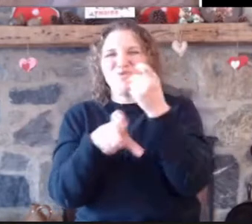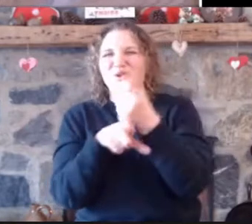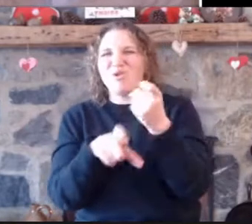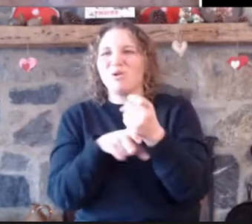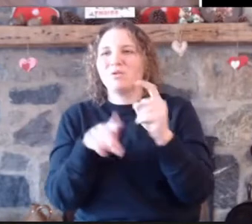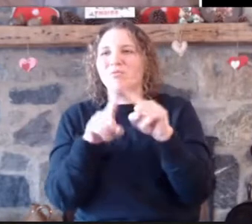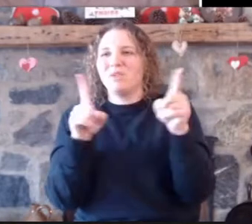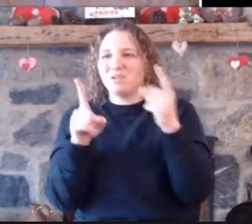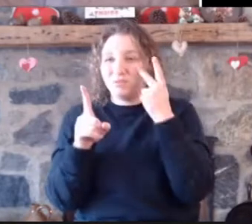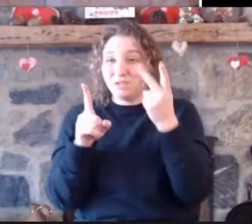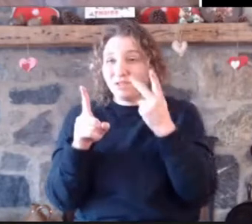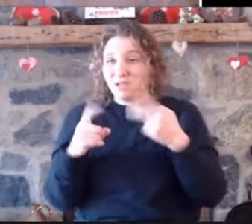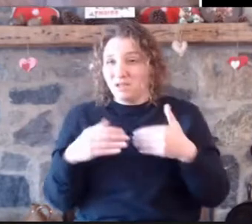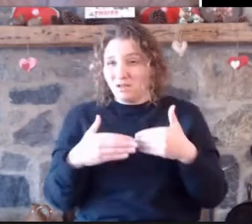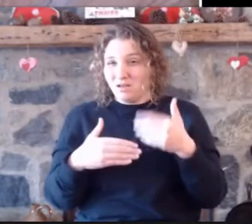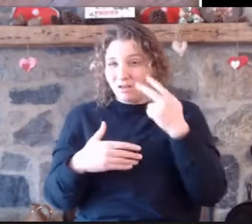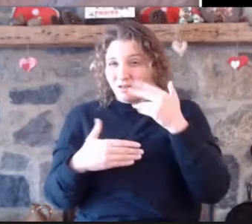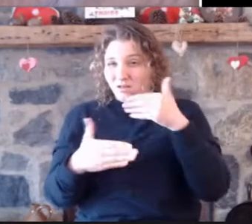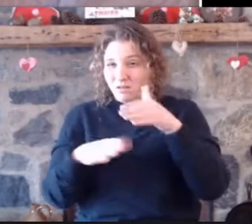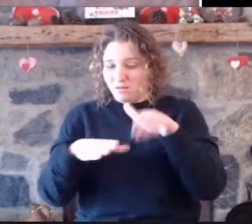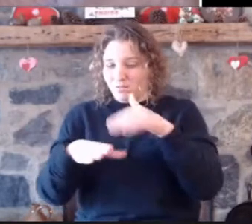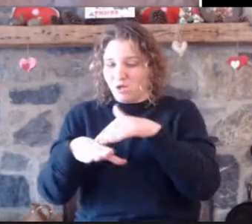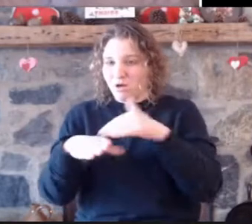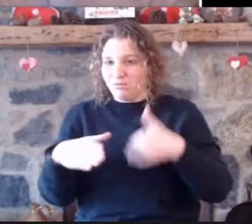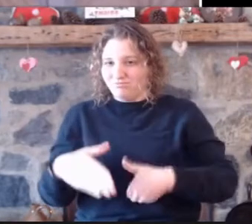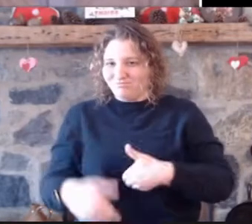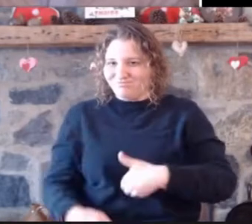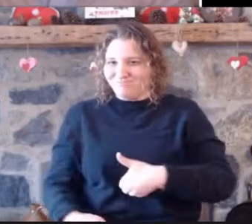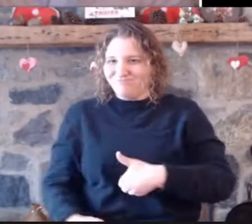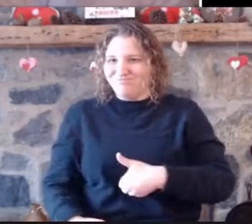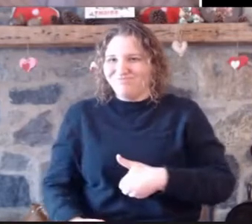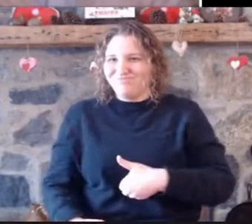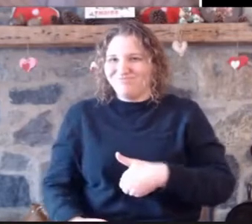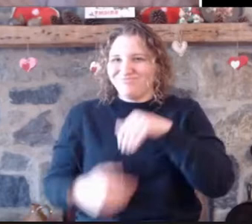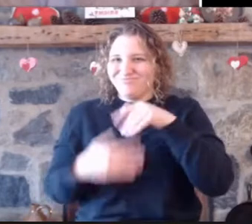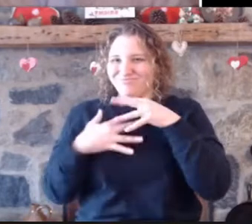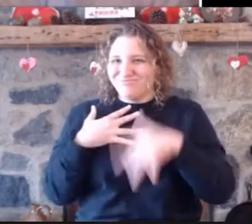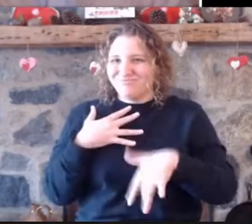agency blurred out the middle of the thing because the seagulls had already started picking its guts out.